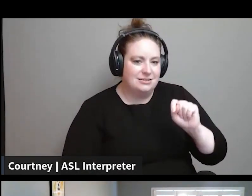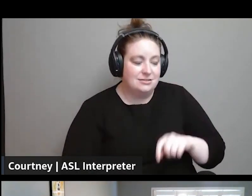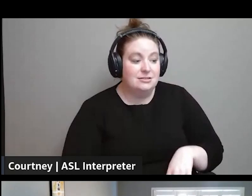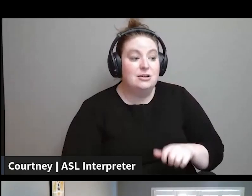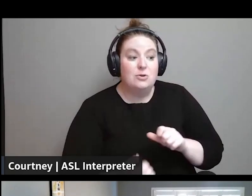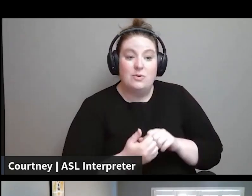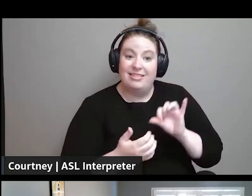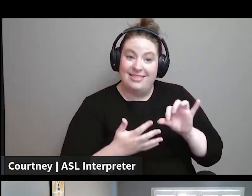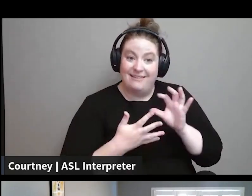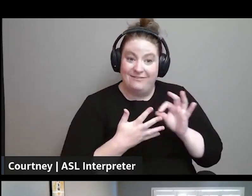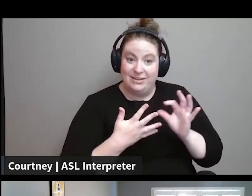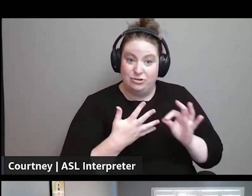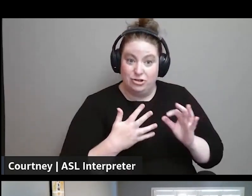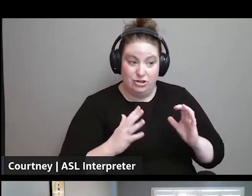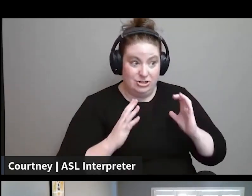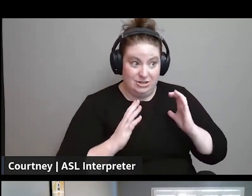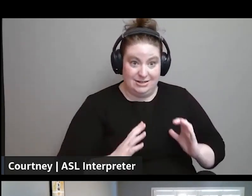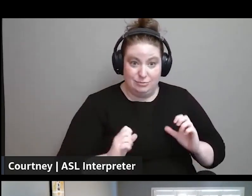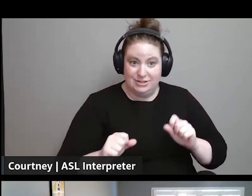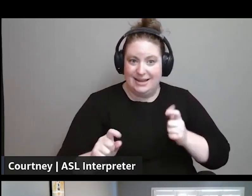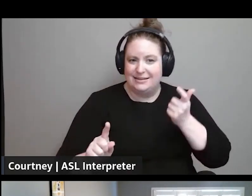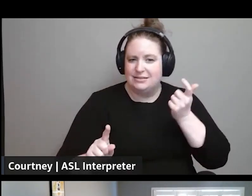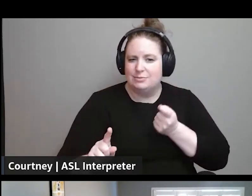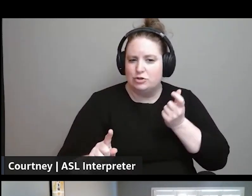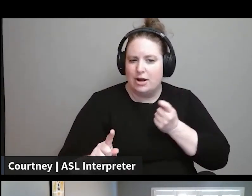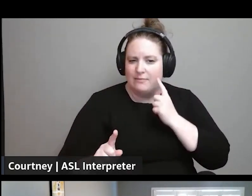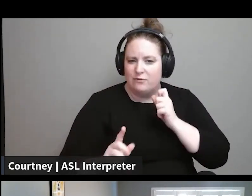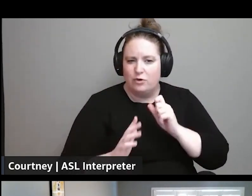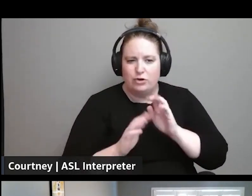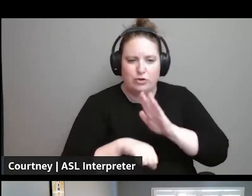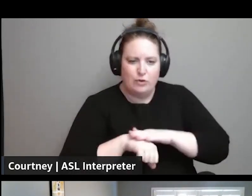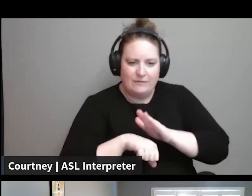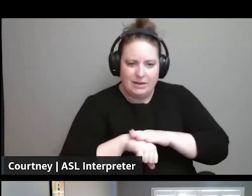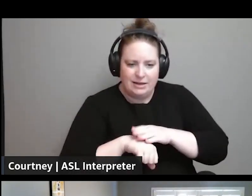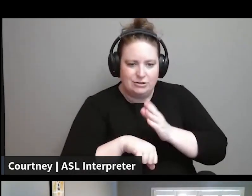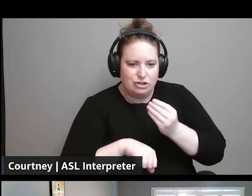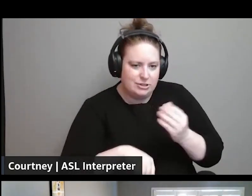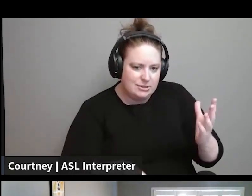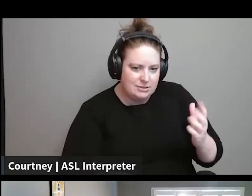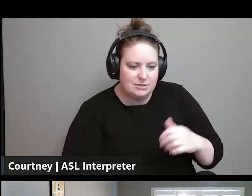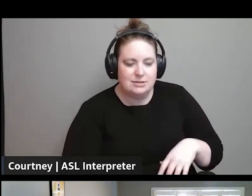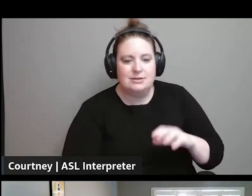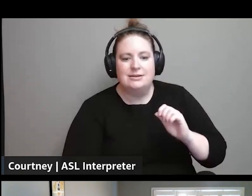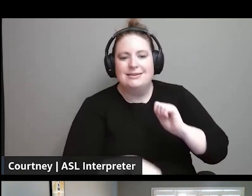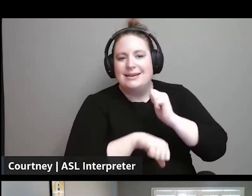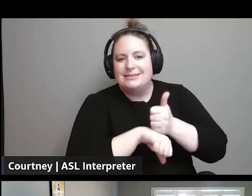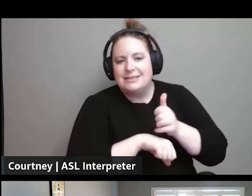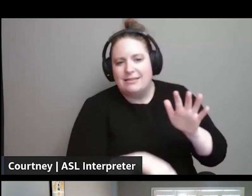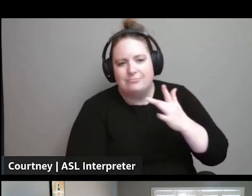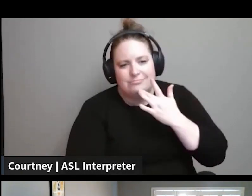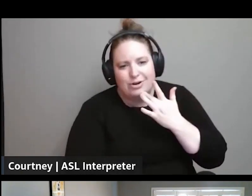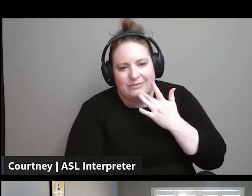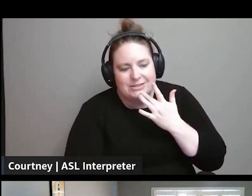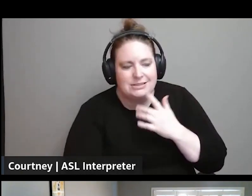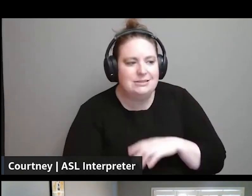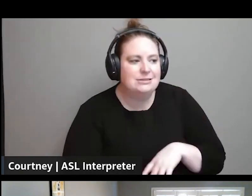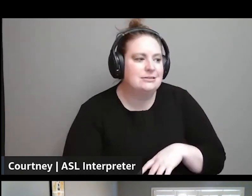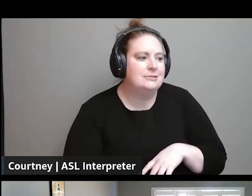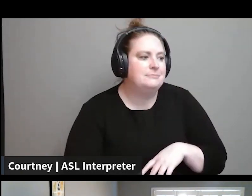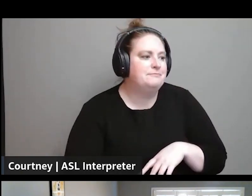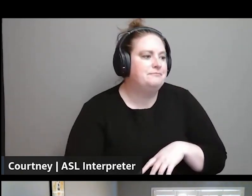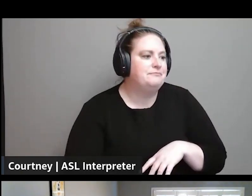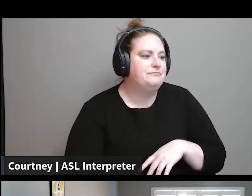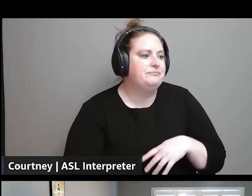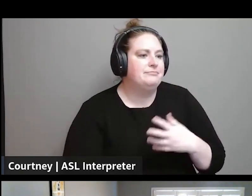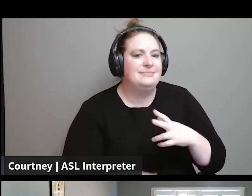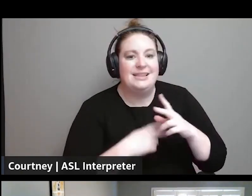feature, customers can subscribe to notifications, and they can set their preferences on what